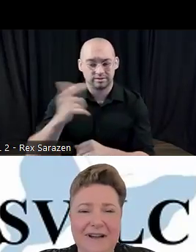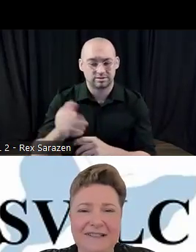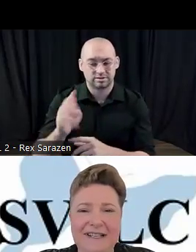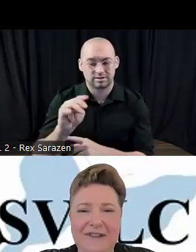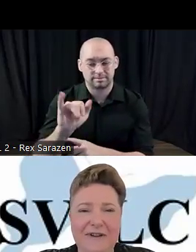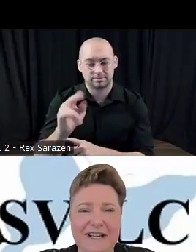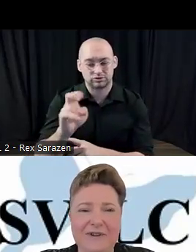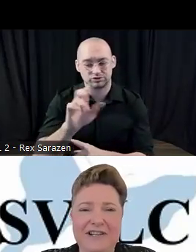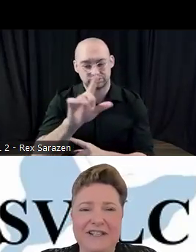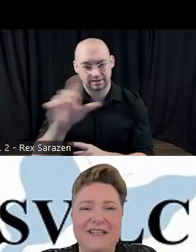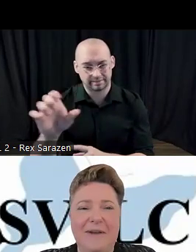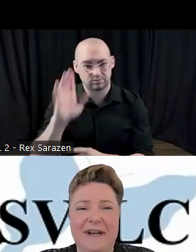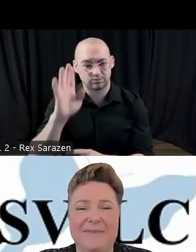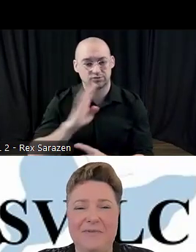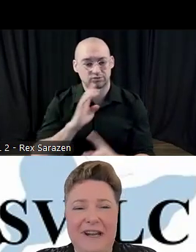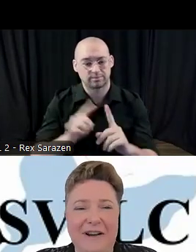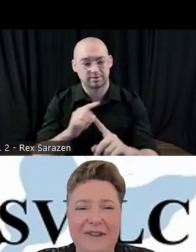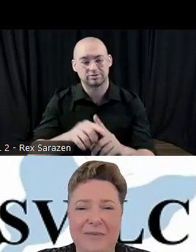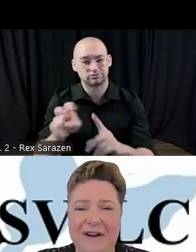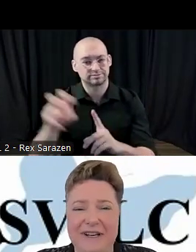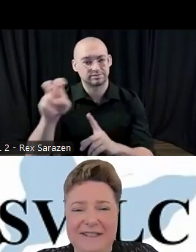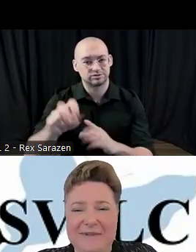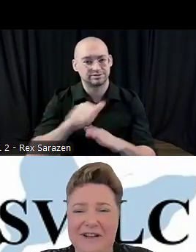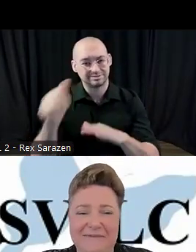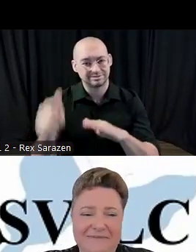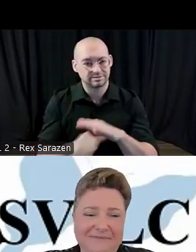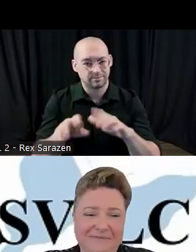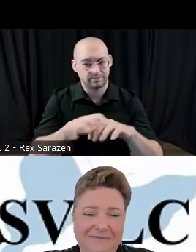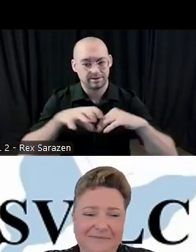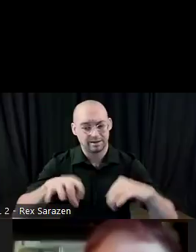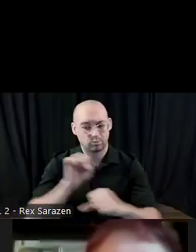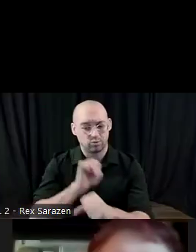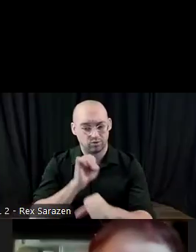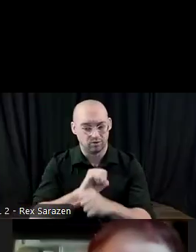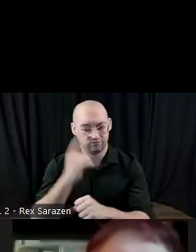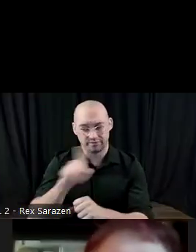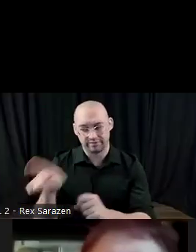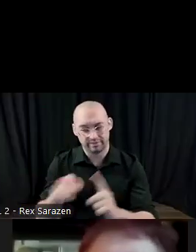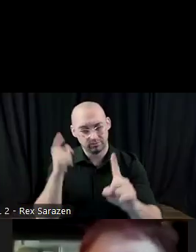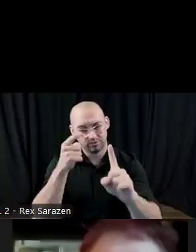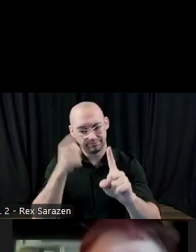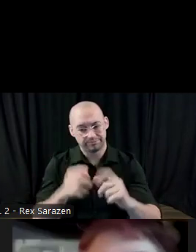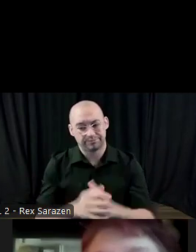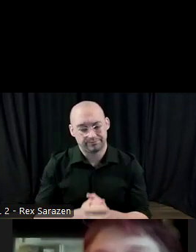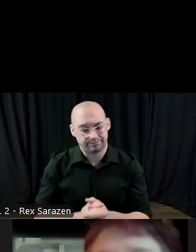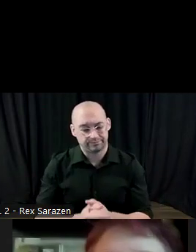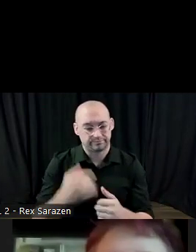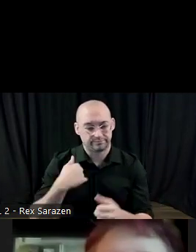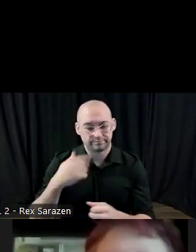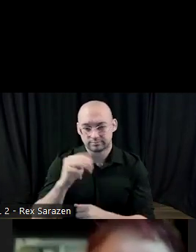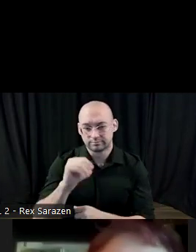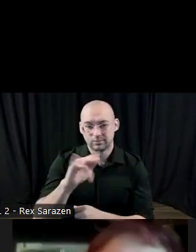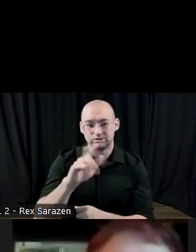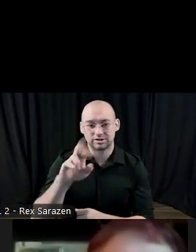talk about what the transportation subcommittee has been working on with their priorities. Michelle. I'm Michelle Rousey with